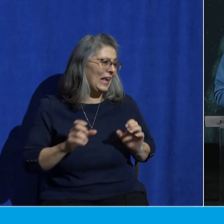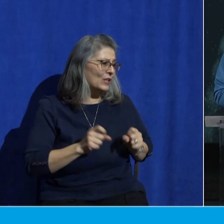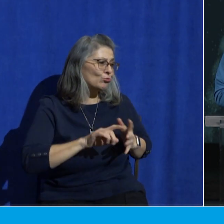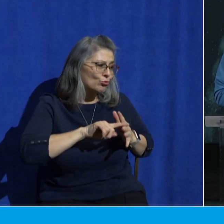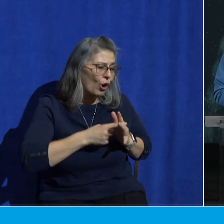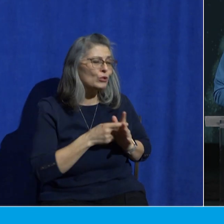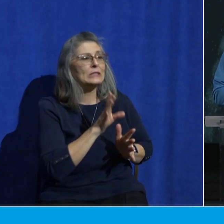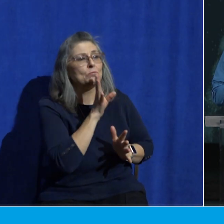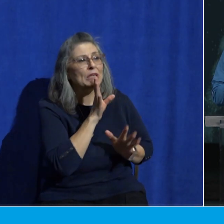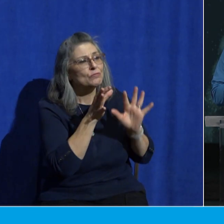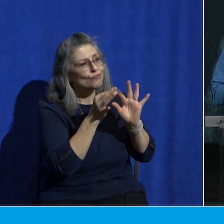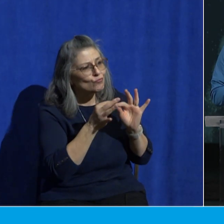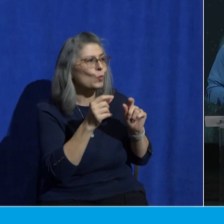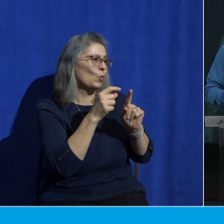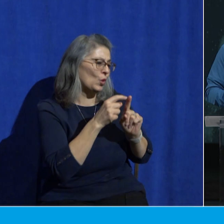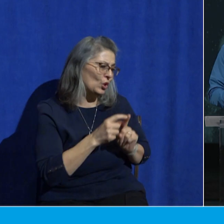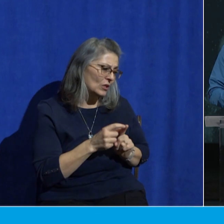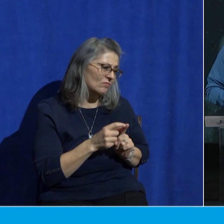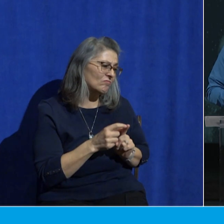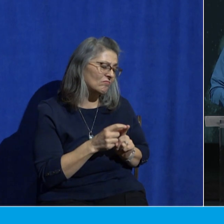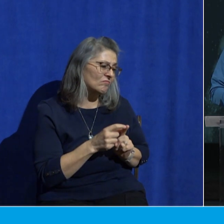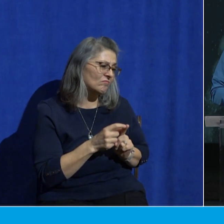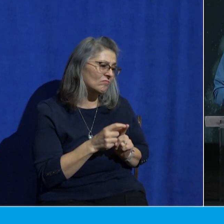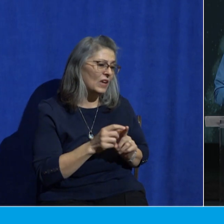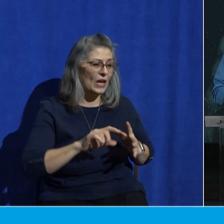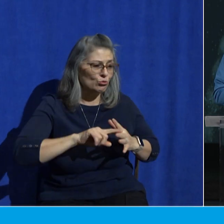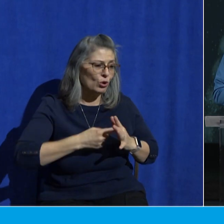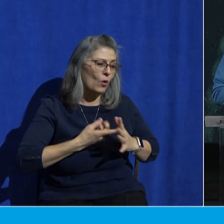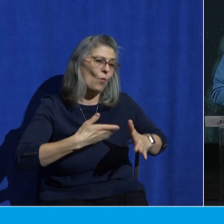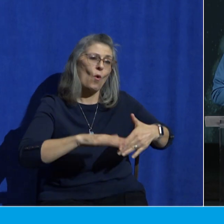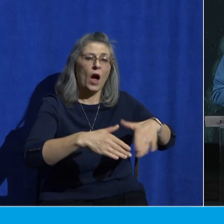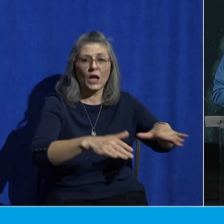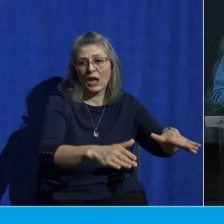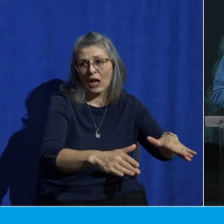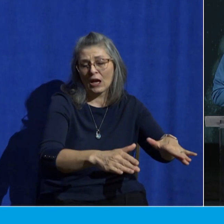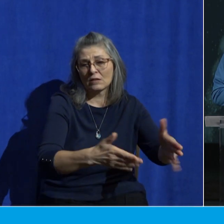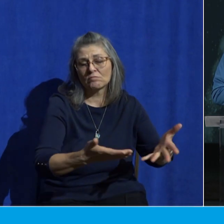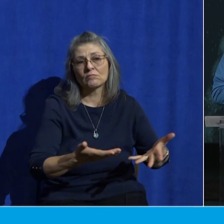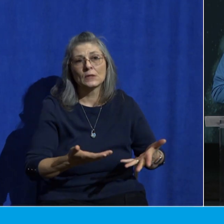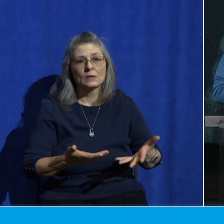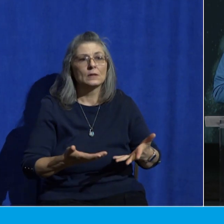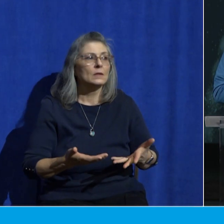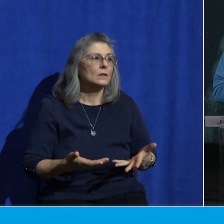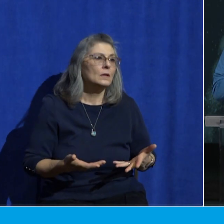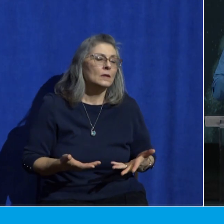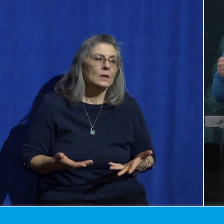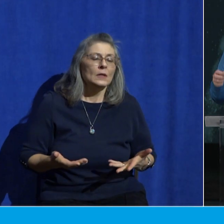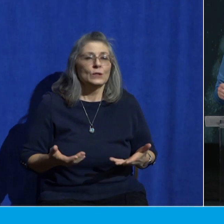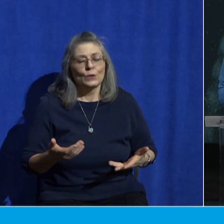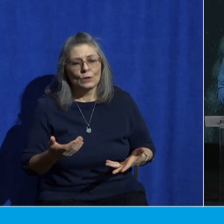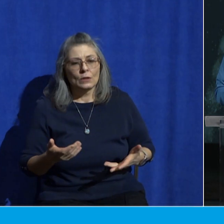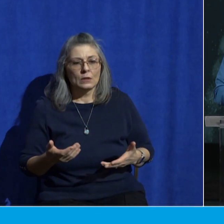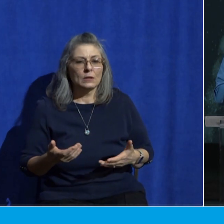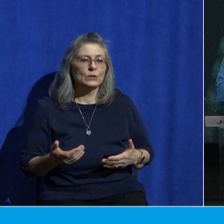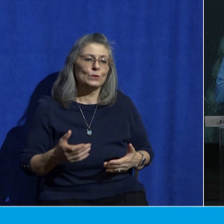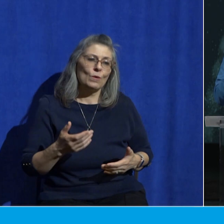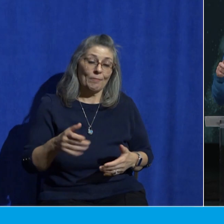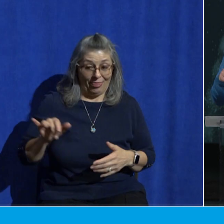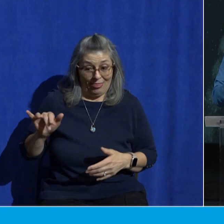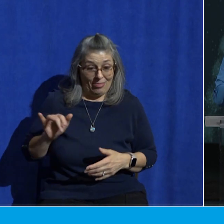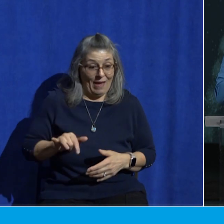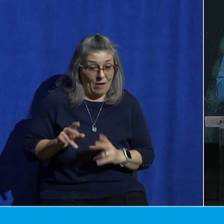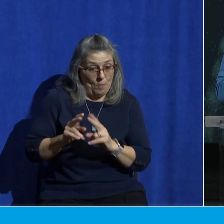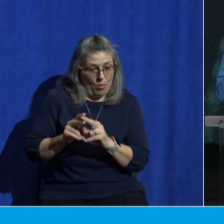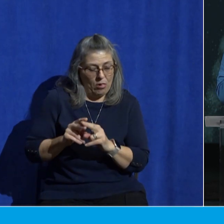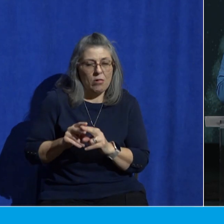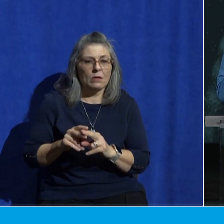start speaking words, and that he would be able to start walking in this gate they have for him. So this couple, Paul